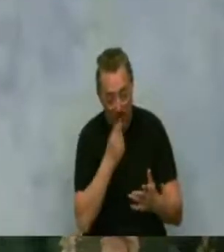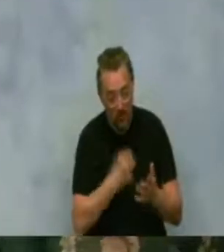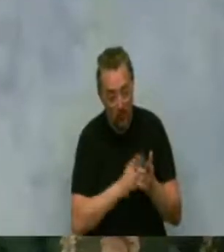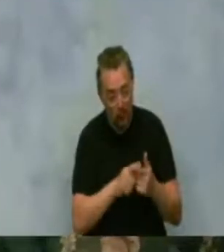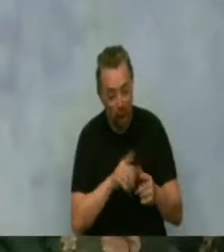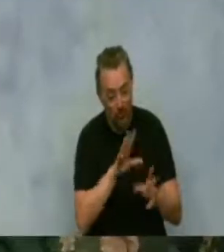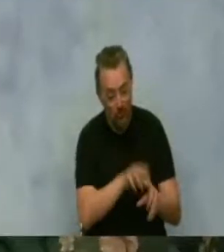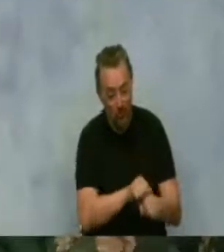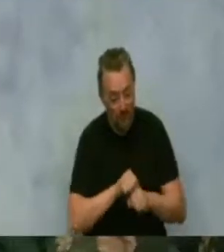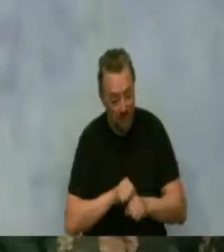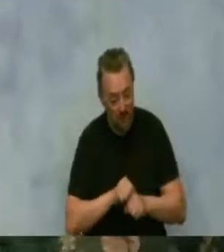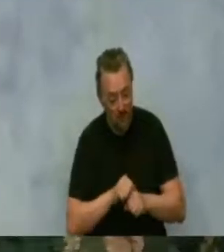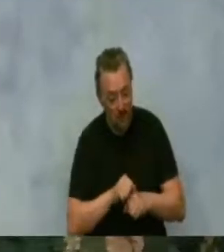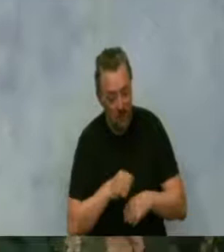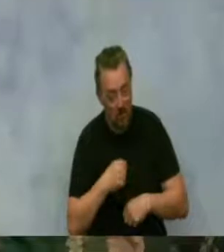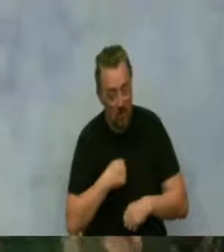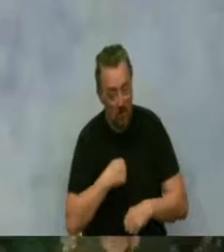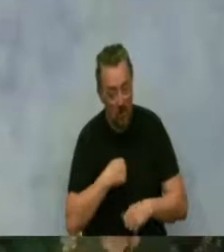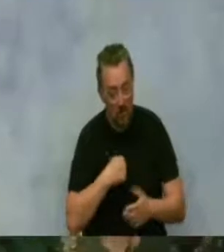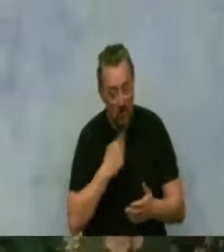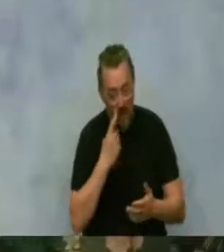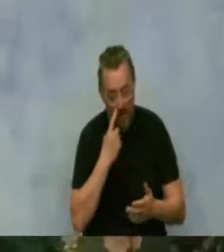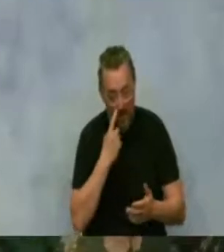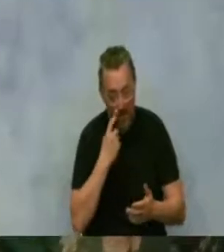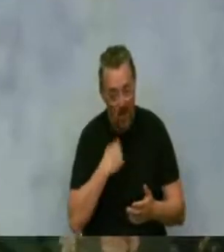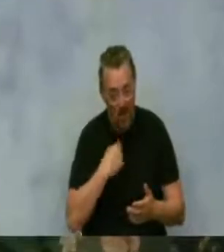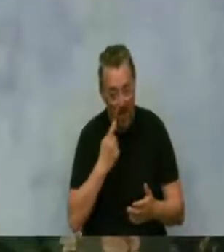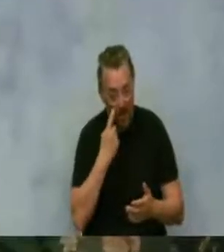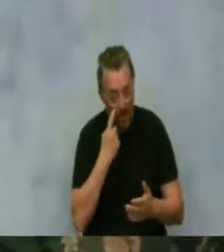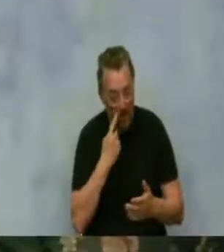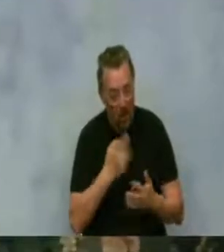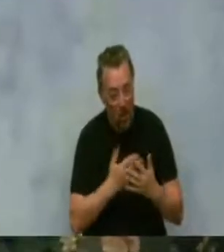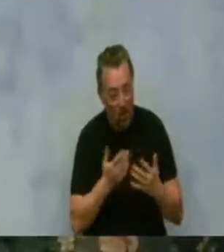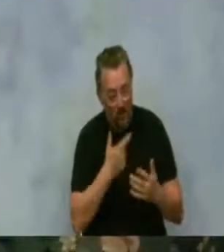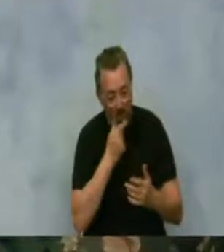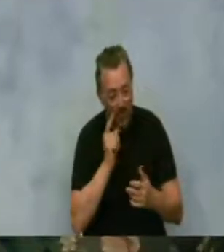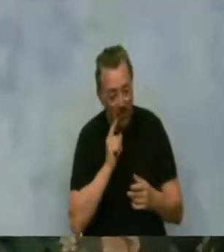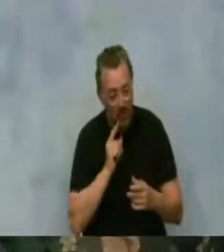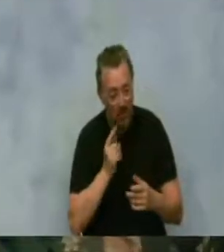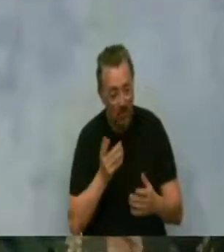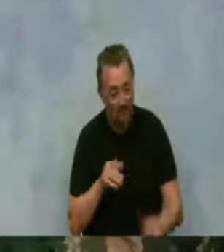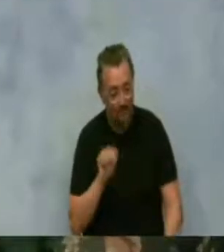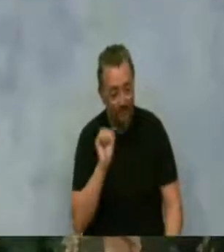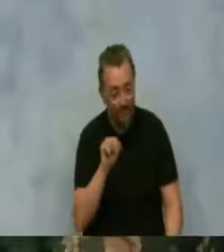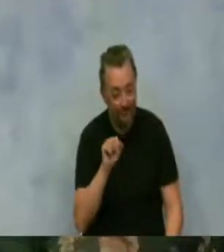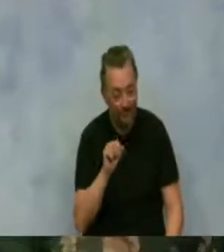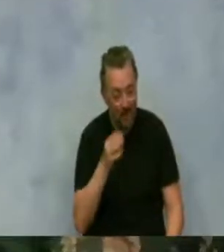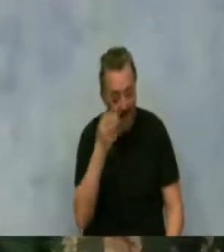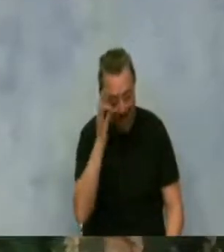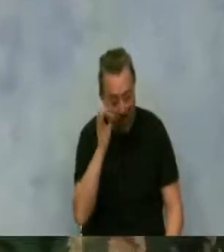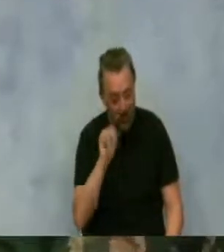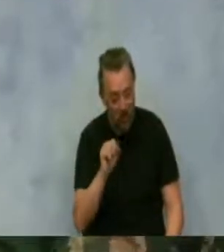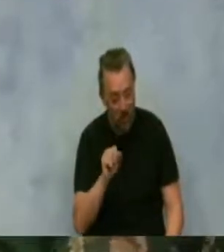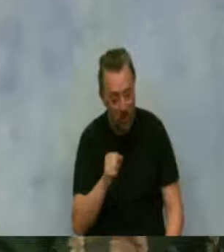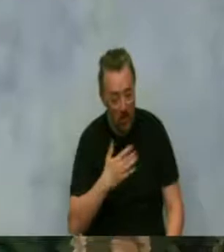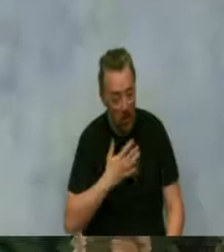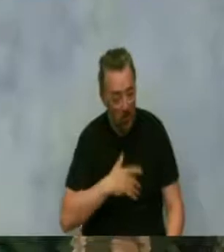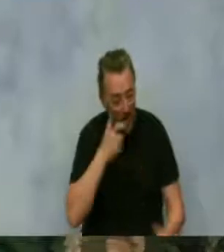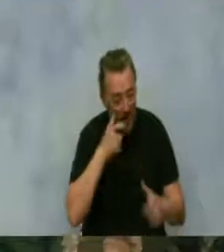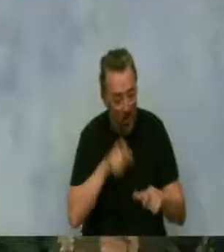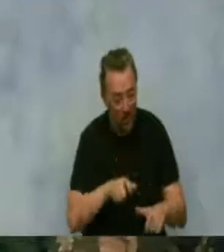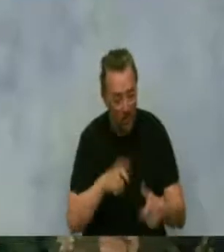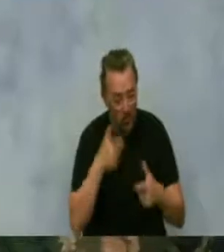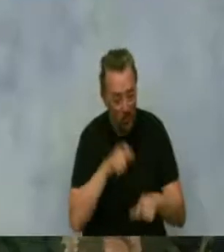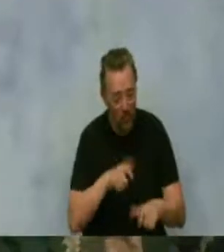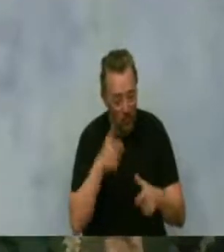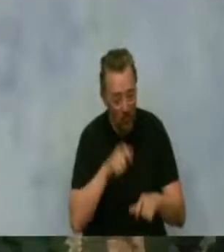repossessed. And I can see a lot of people landing on the council's door looking for accommodation.